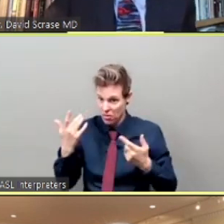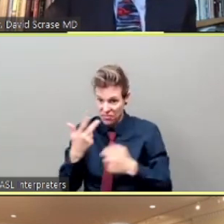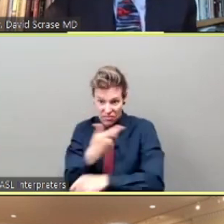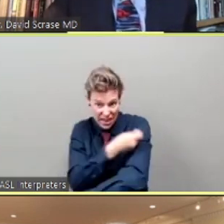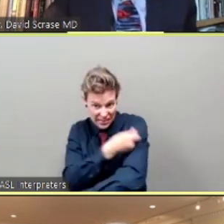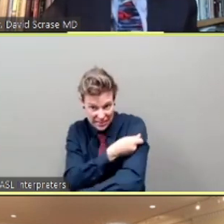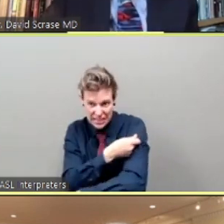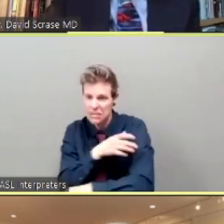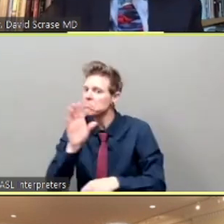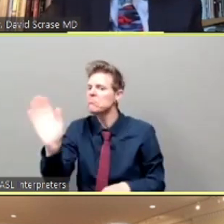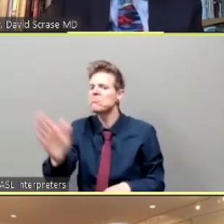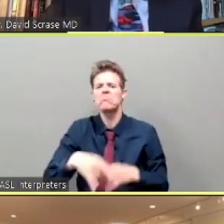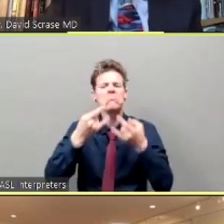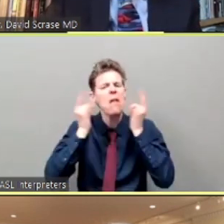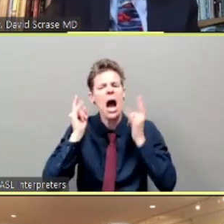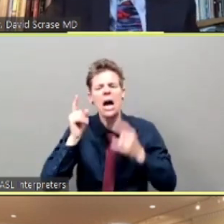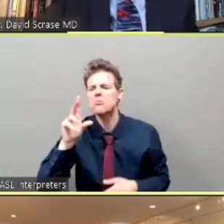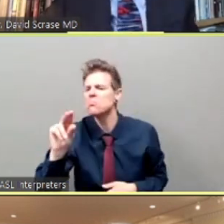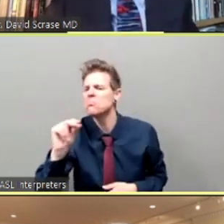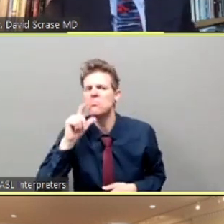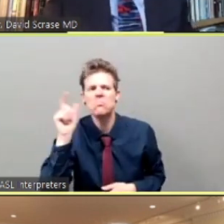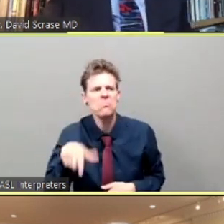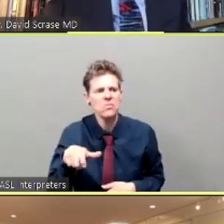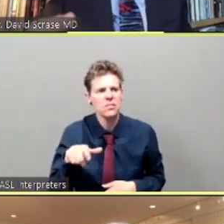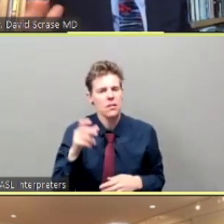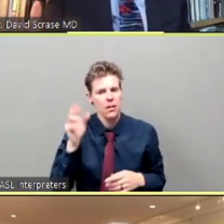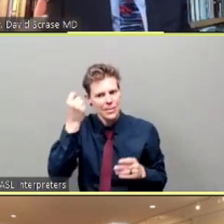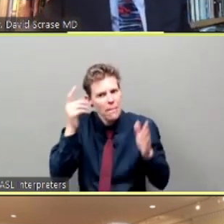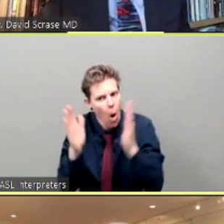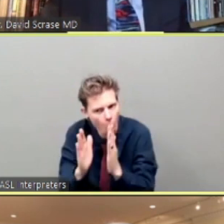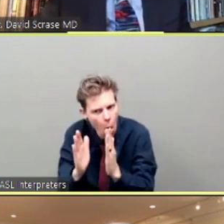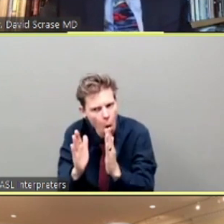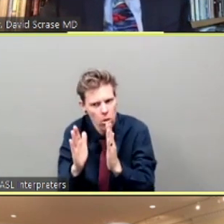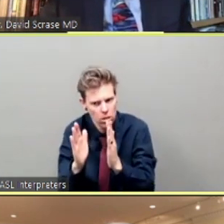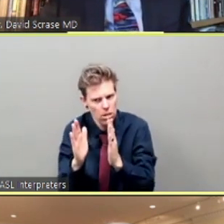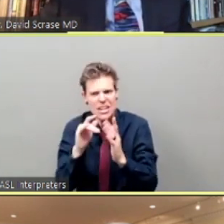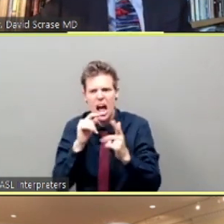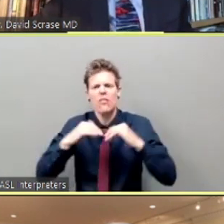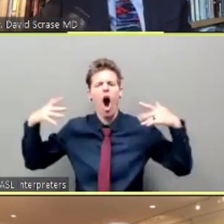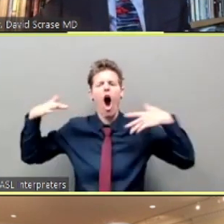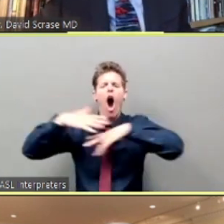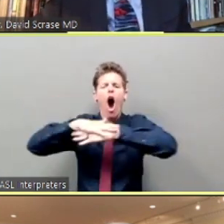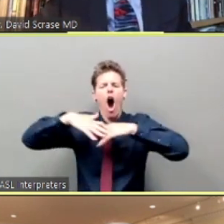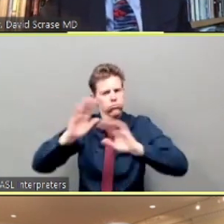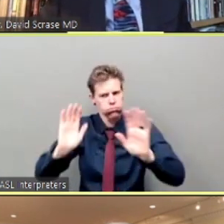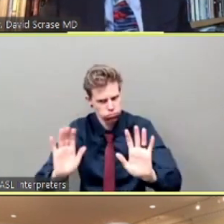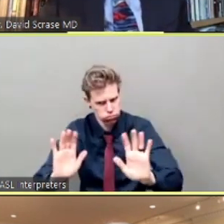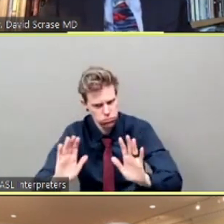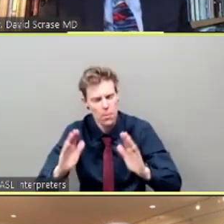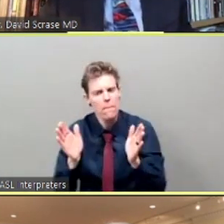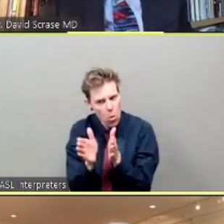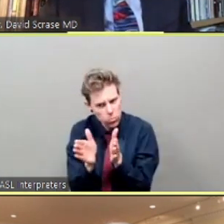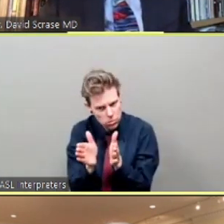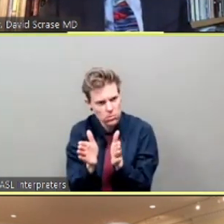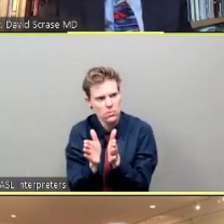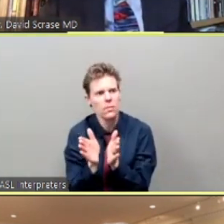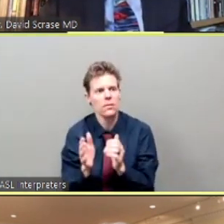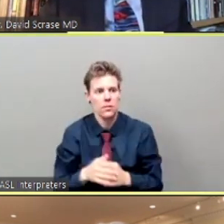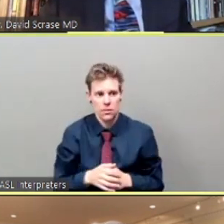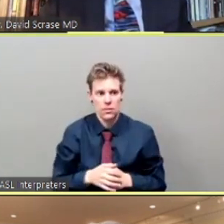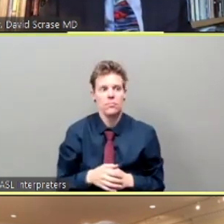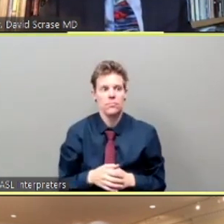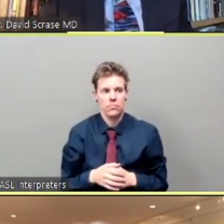small means later, because it's a very important word in this, but generally it will conform to the red, yellow, green, turquoise